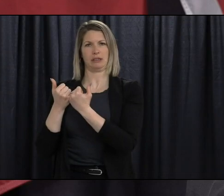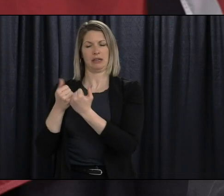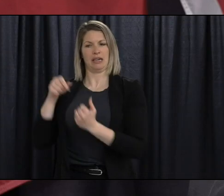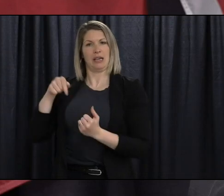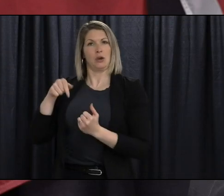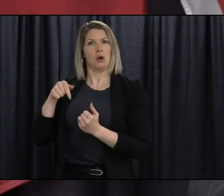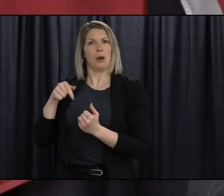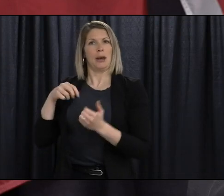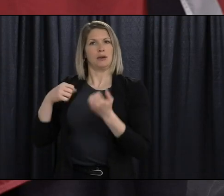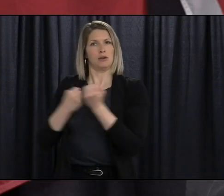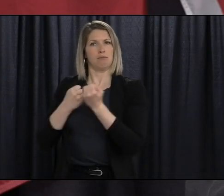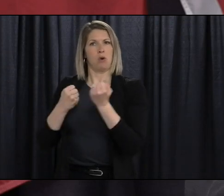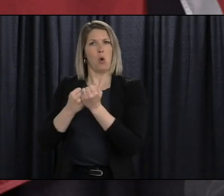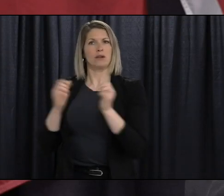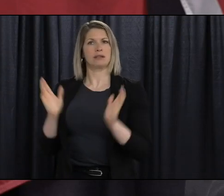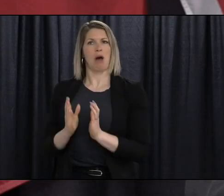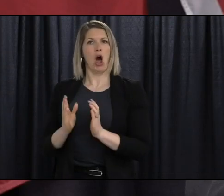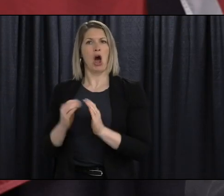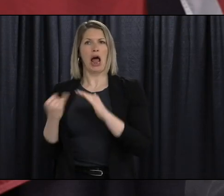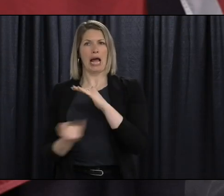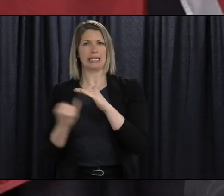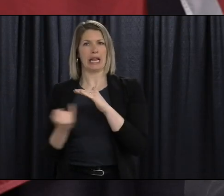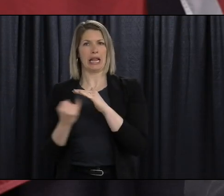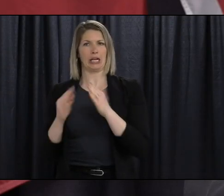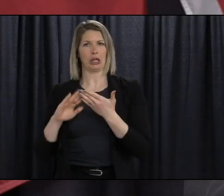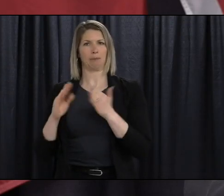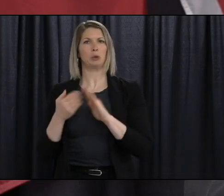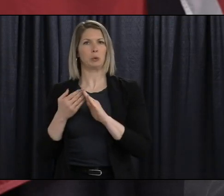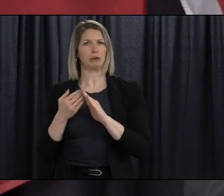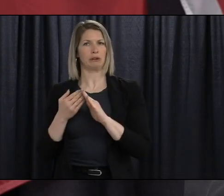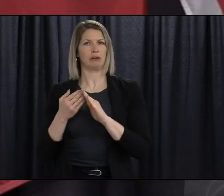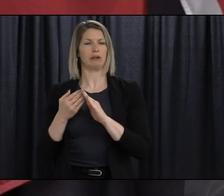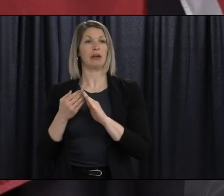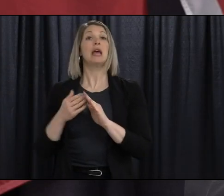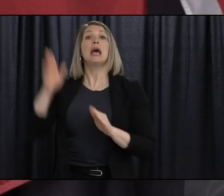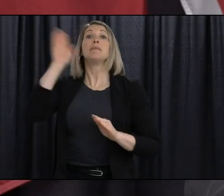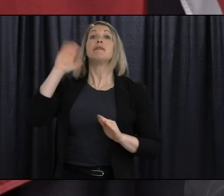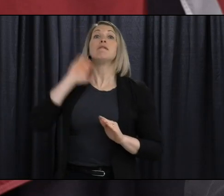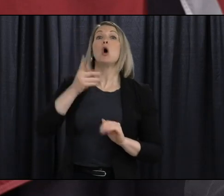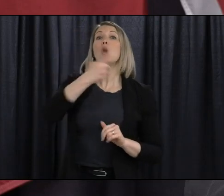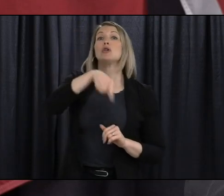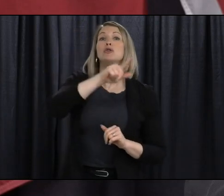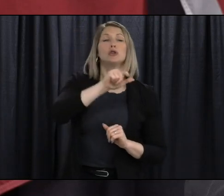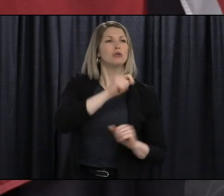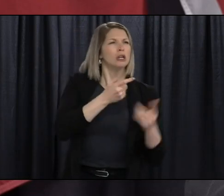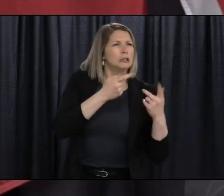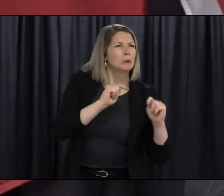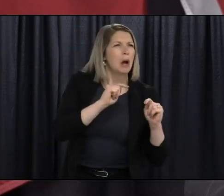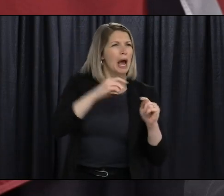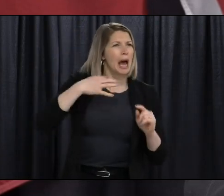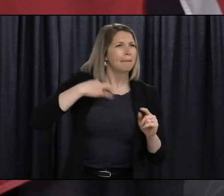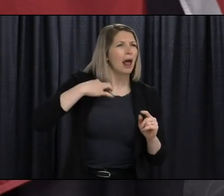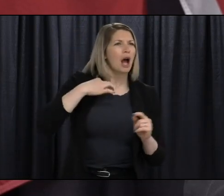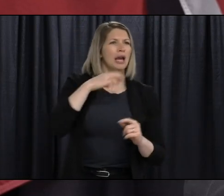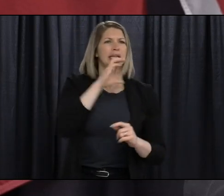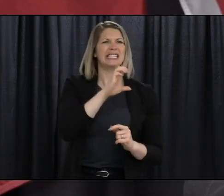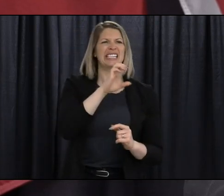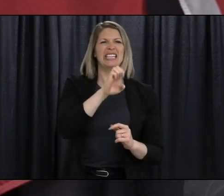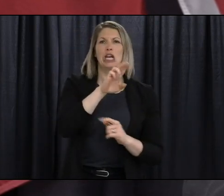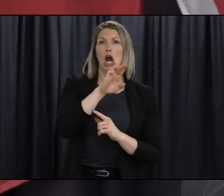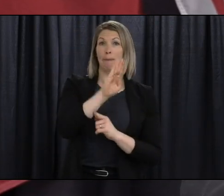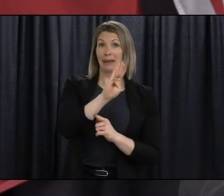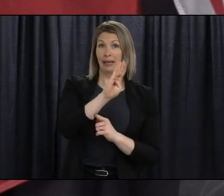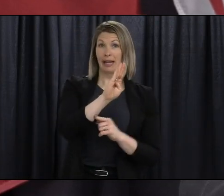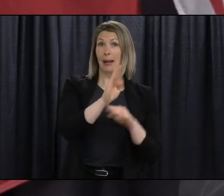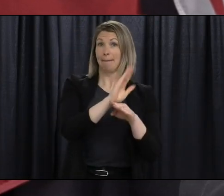So if you didn't receive funding under another benefit as the Canada Emergency Response Benefit, and there's quite a few, this new